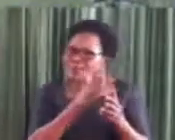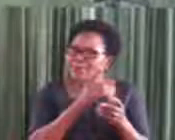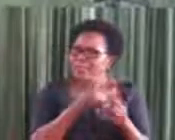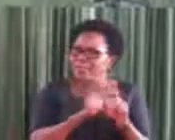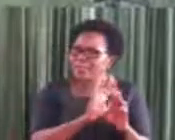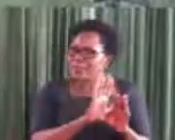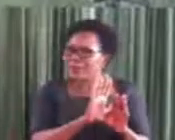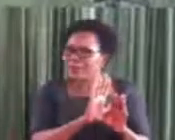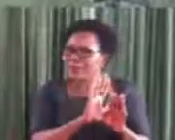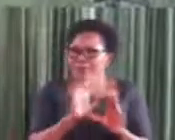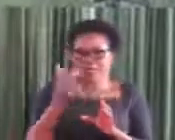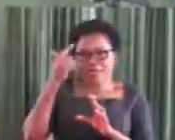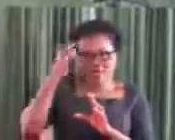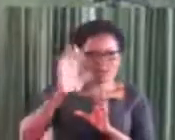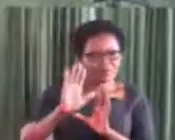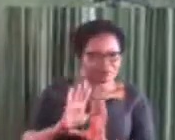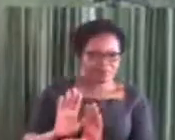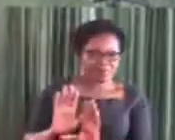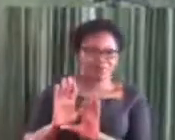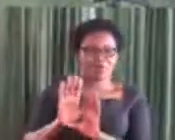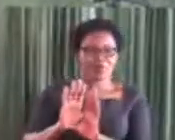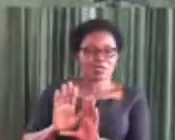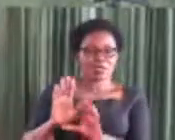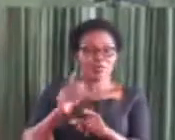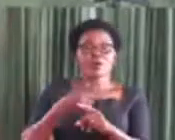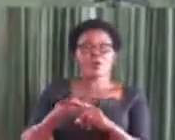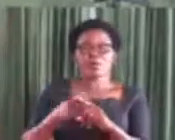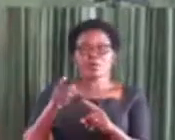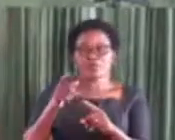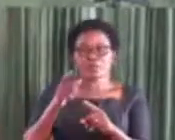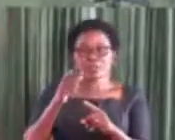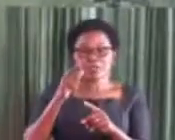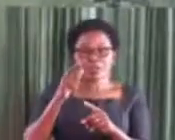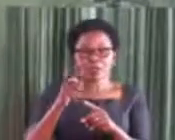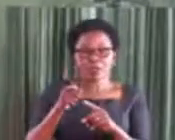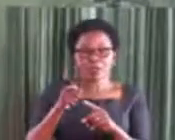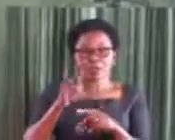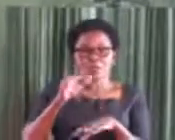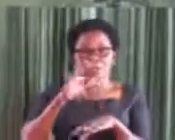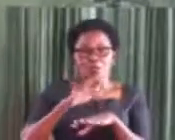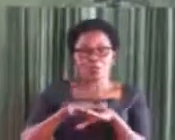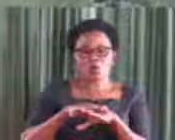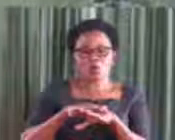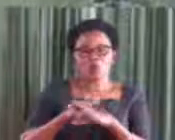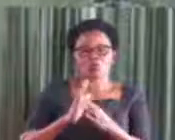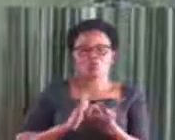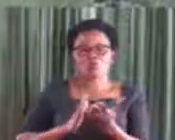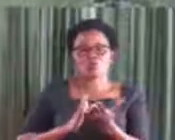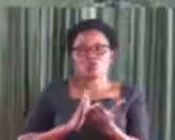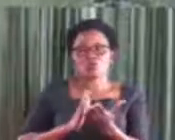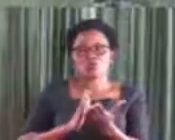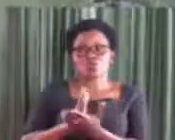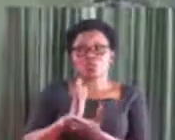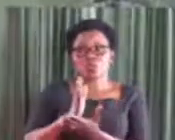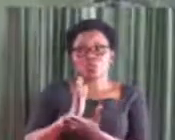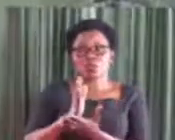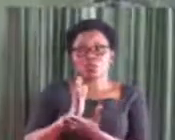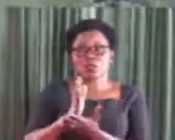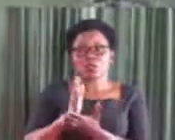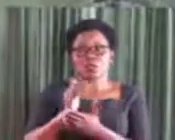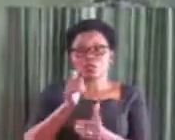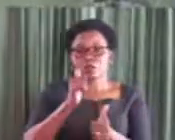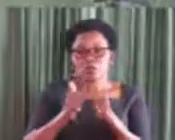let's just leave it there. But it is on trusts which are